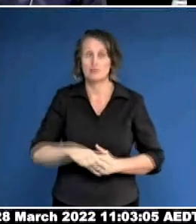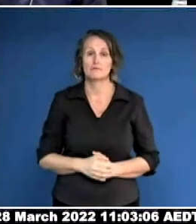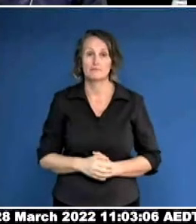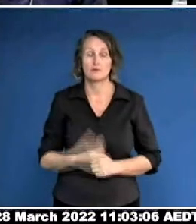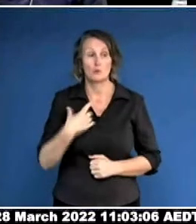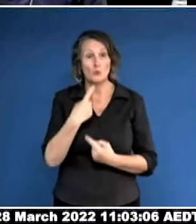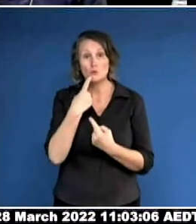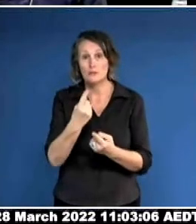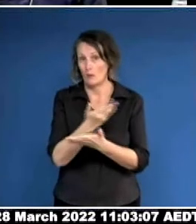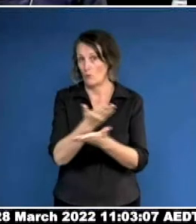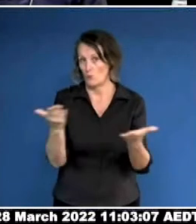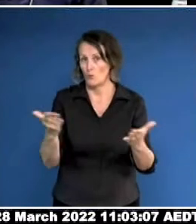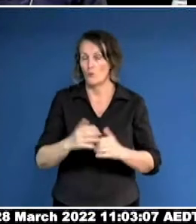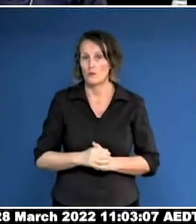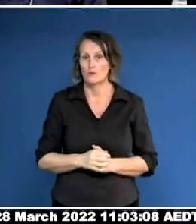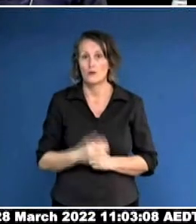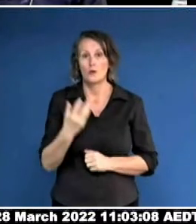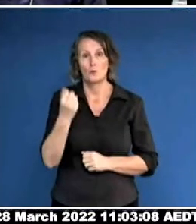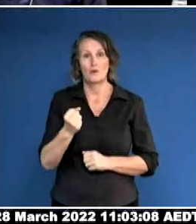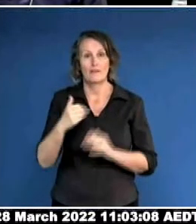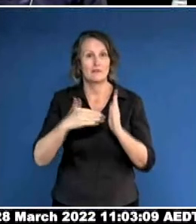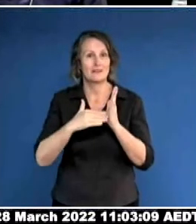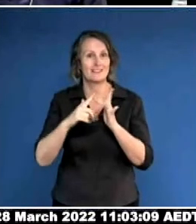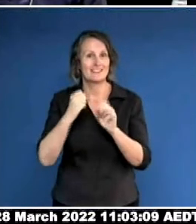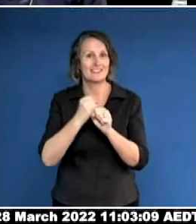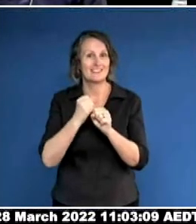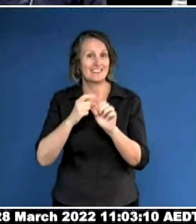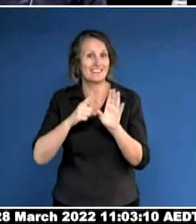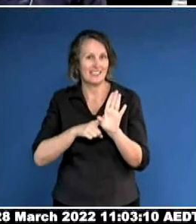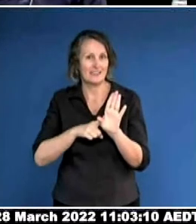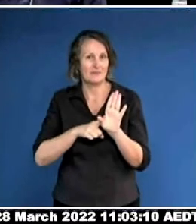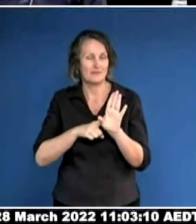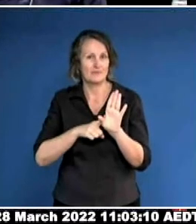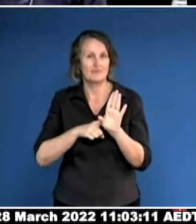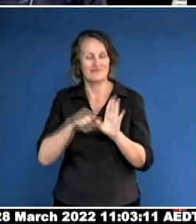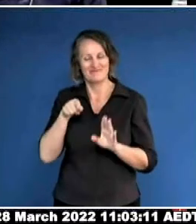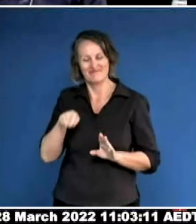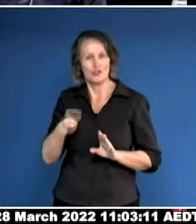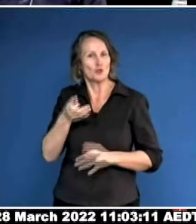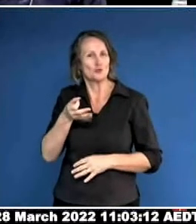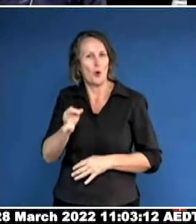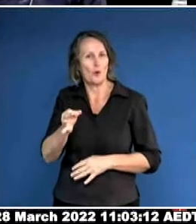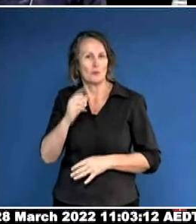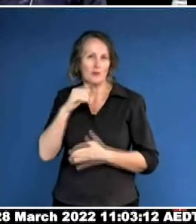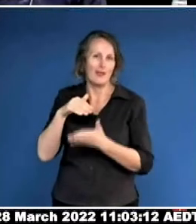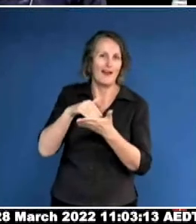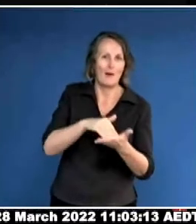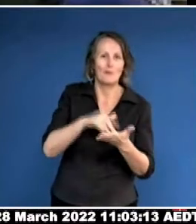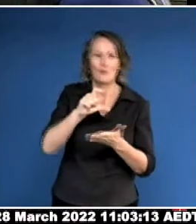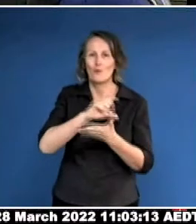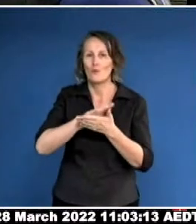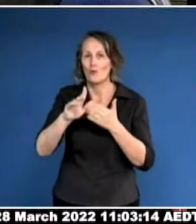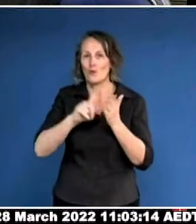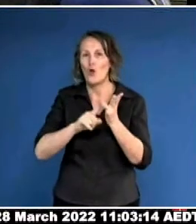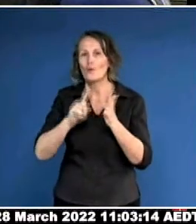also joined by Ziggy. Ziggy is a therapy dog. He may not be on the screen, but